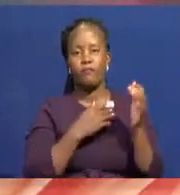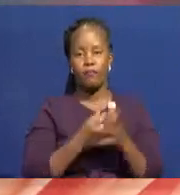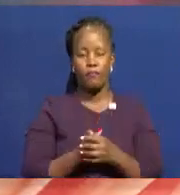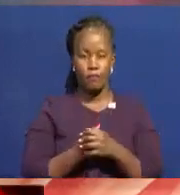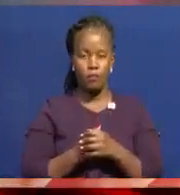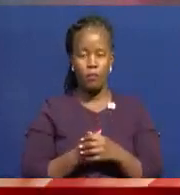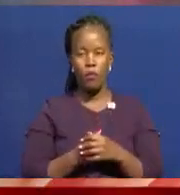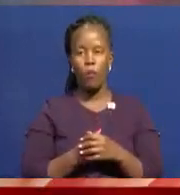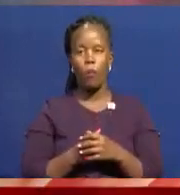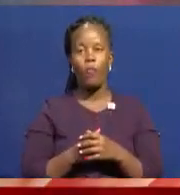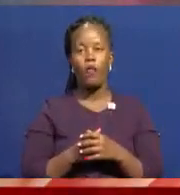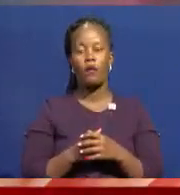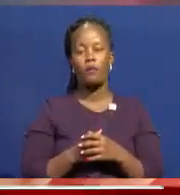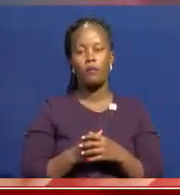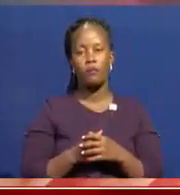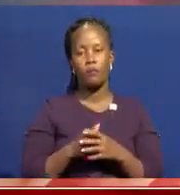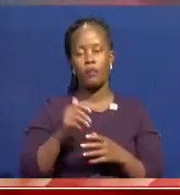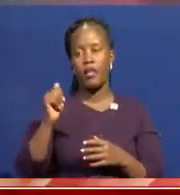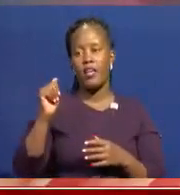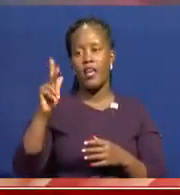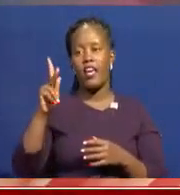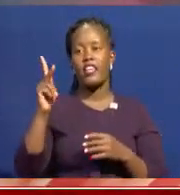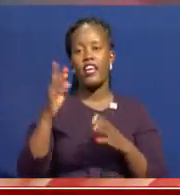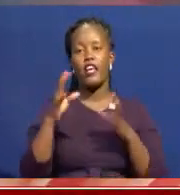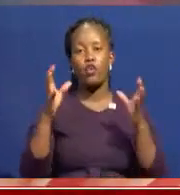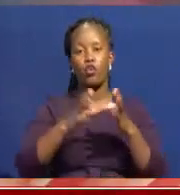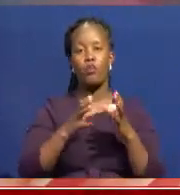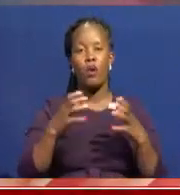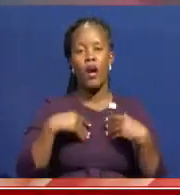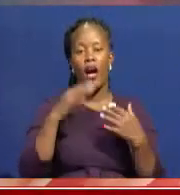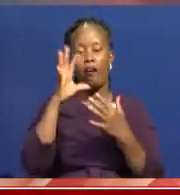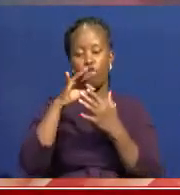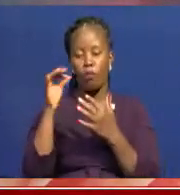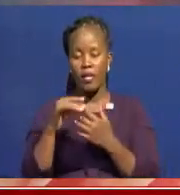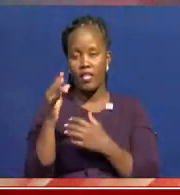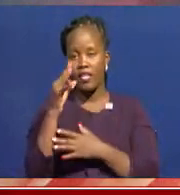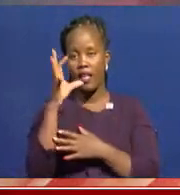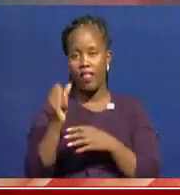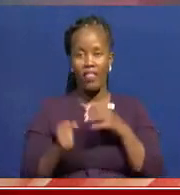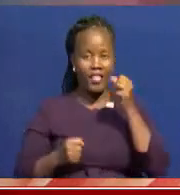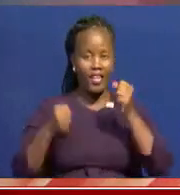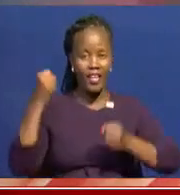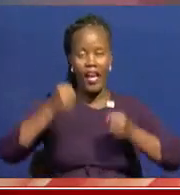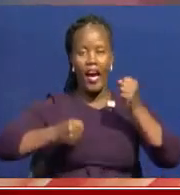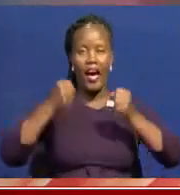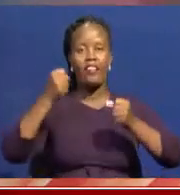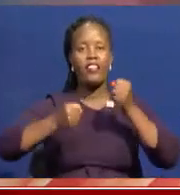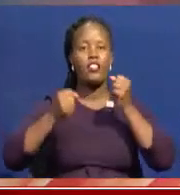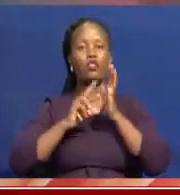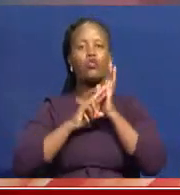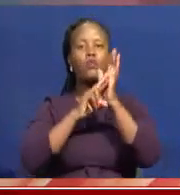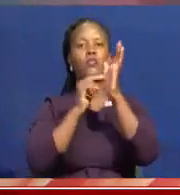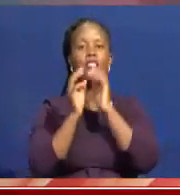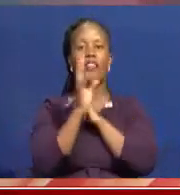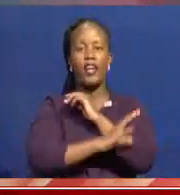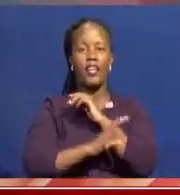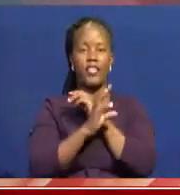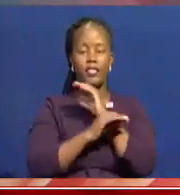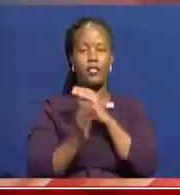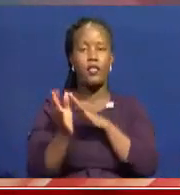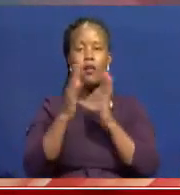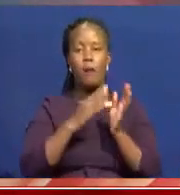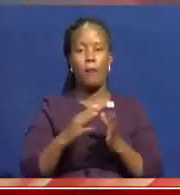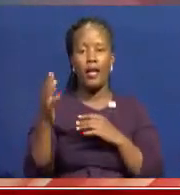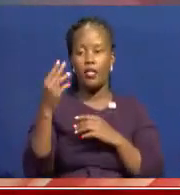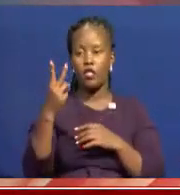Athletics Kenya has named a team of 30 athletes who will represent the country in the Africa Cross Country Championships set for the 25th of